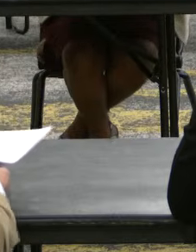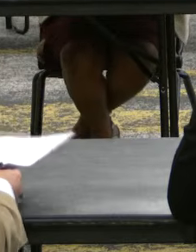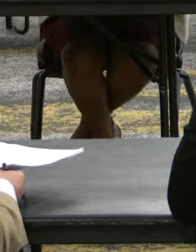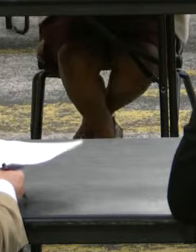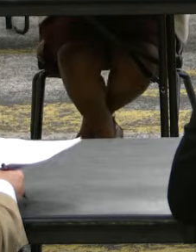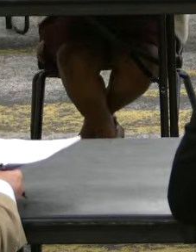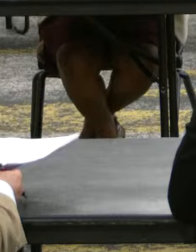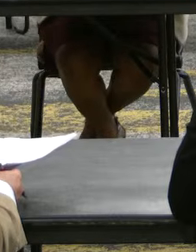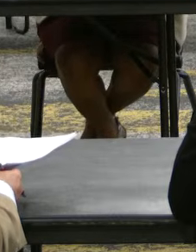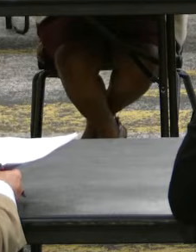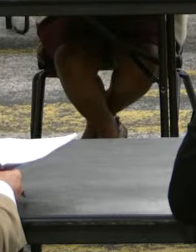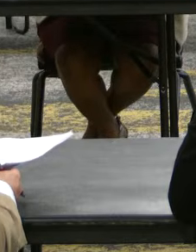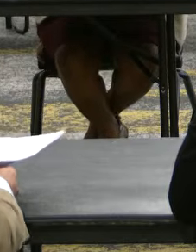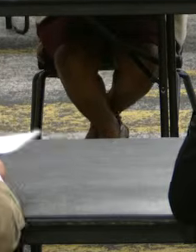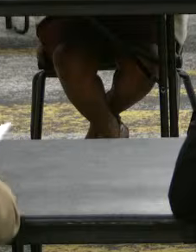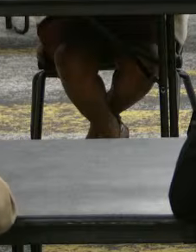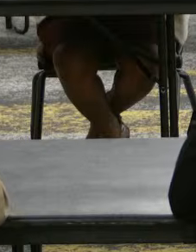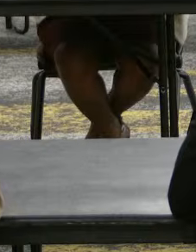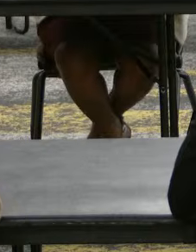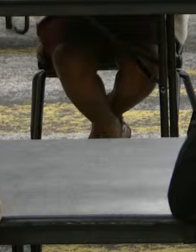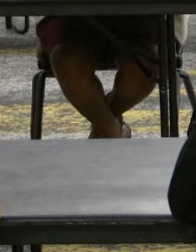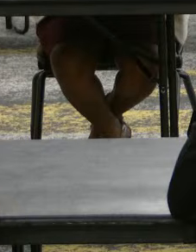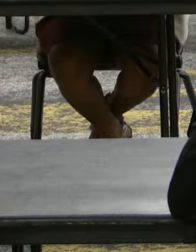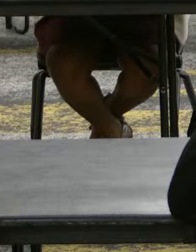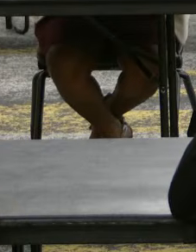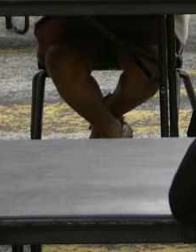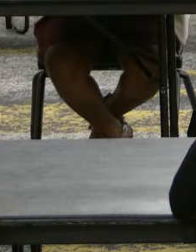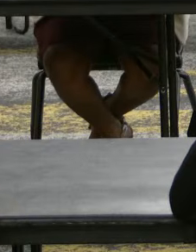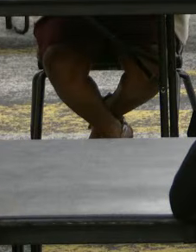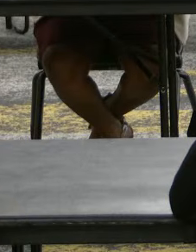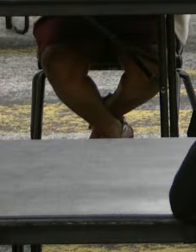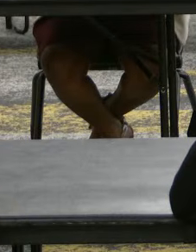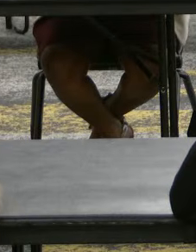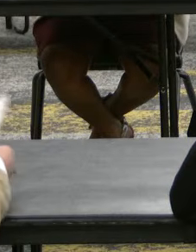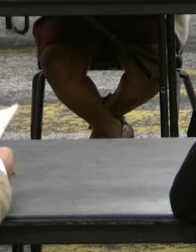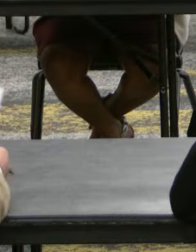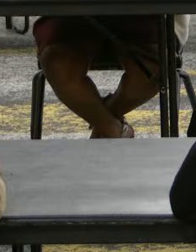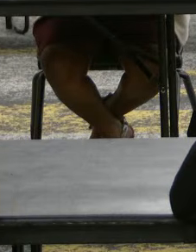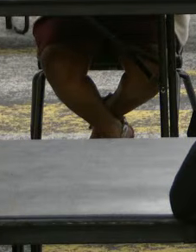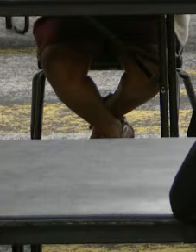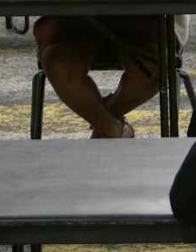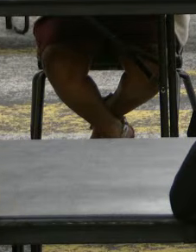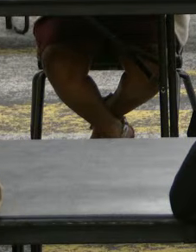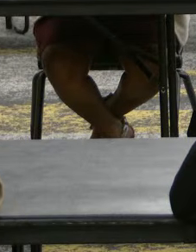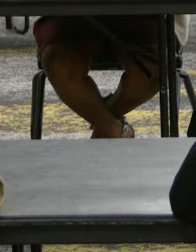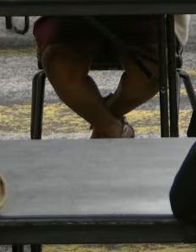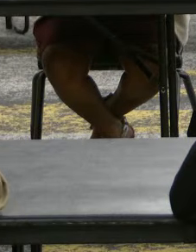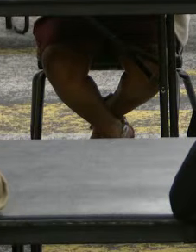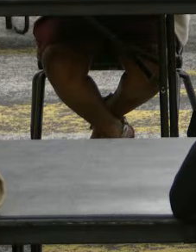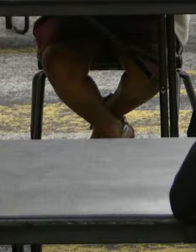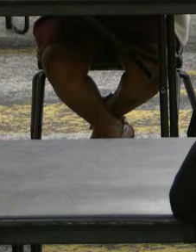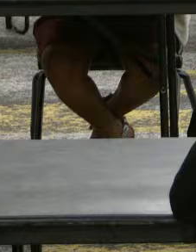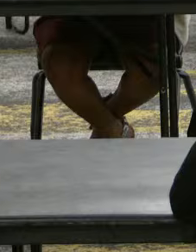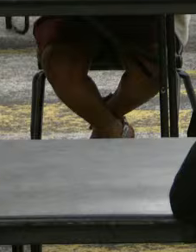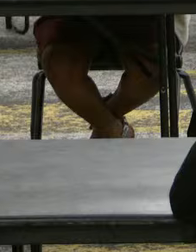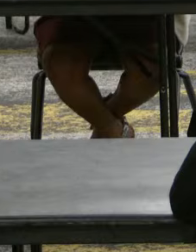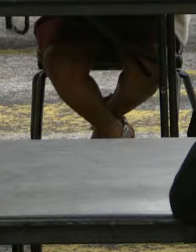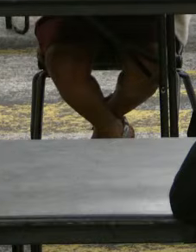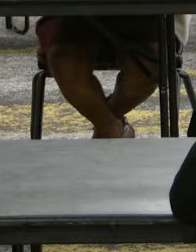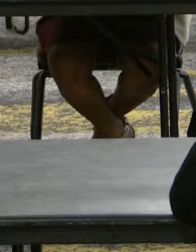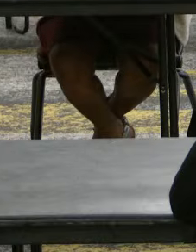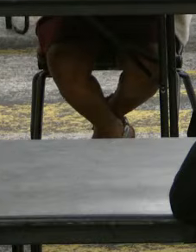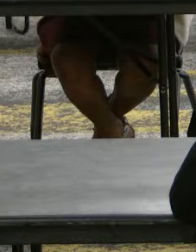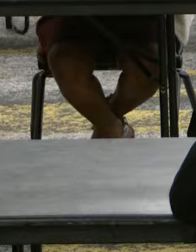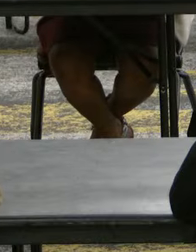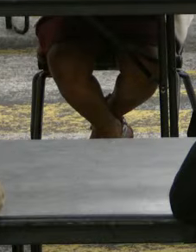don't react or answer public comment, and a lot of times, you know, people say something that